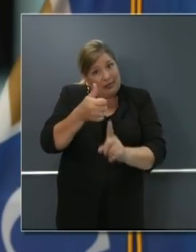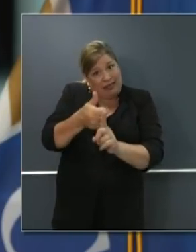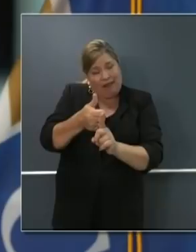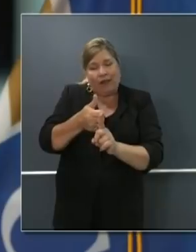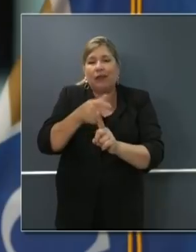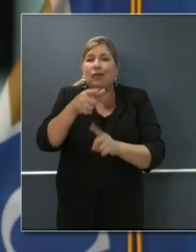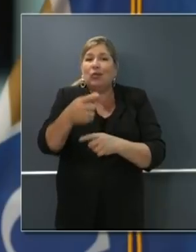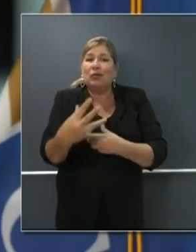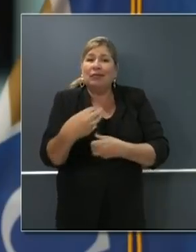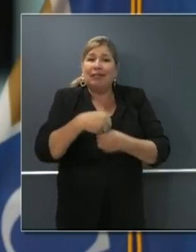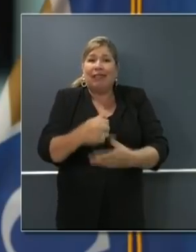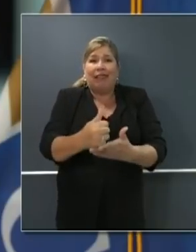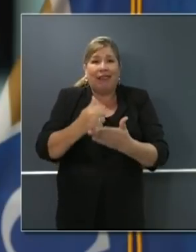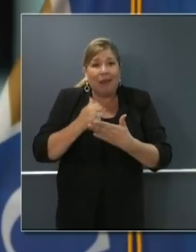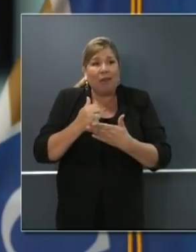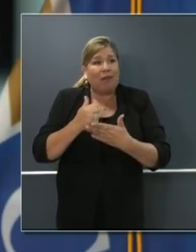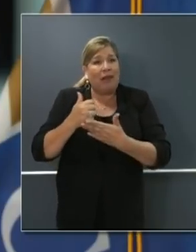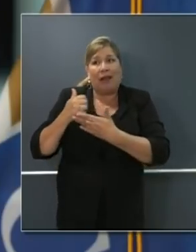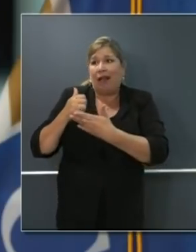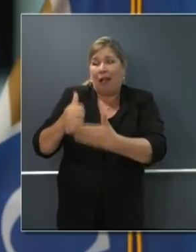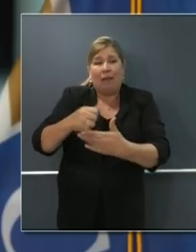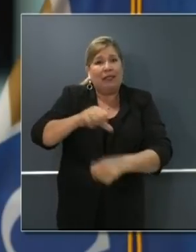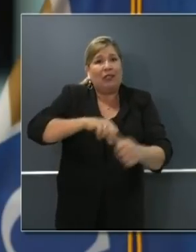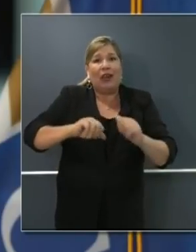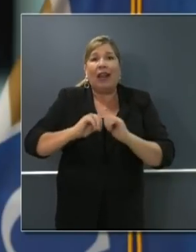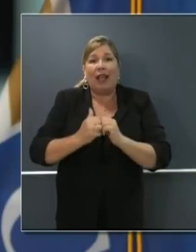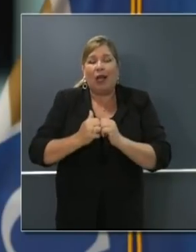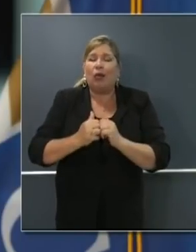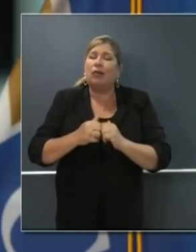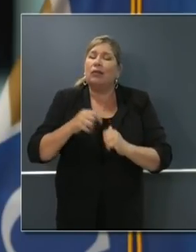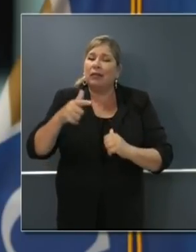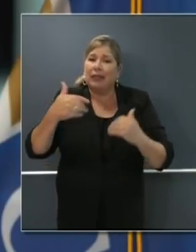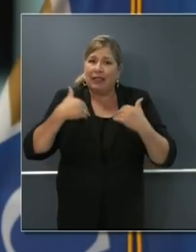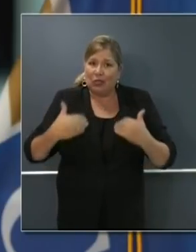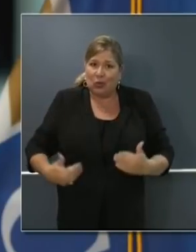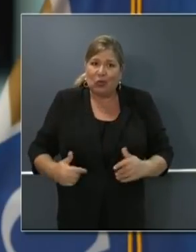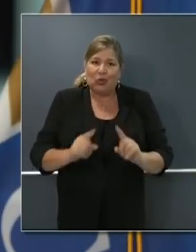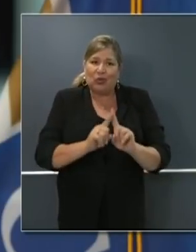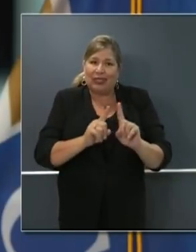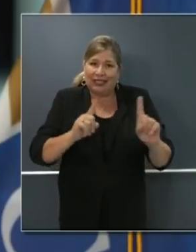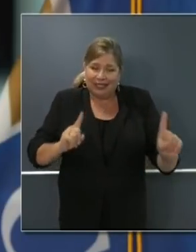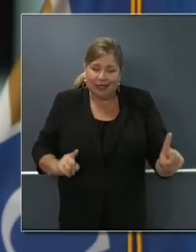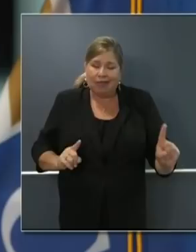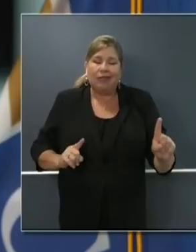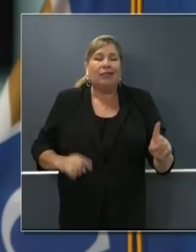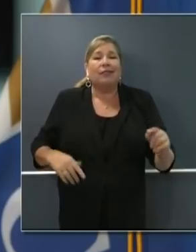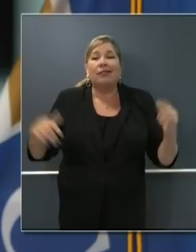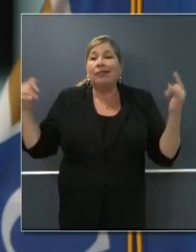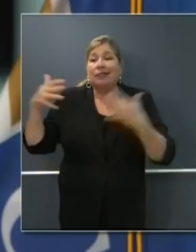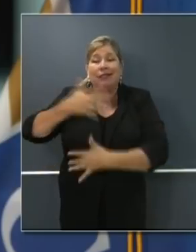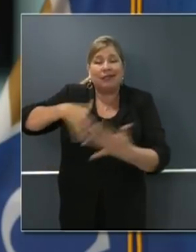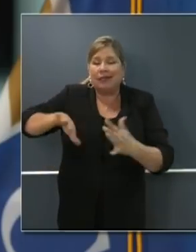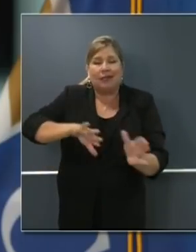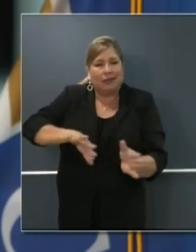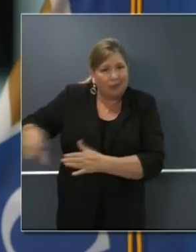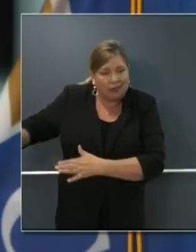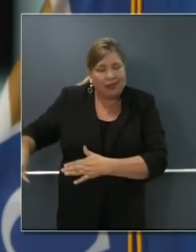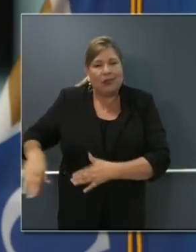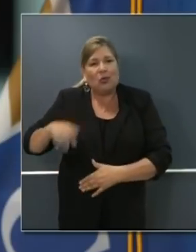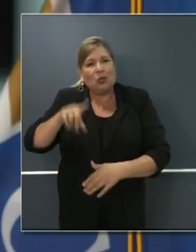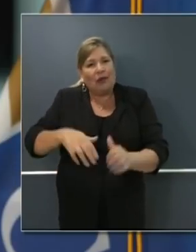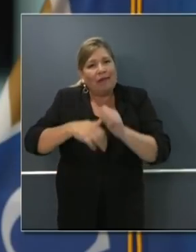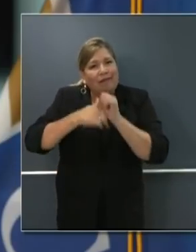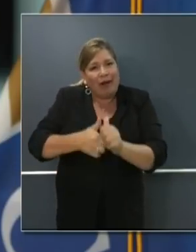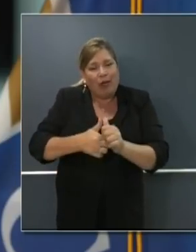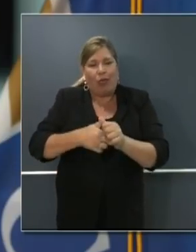to participate in that endeavor by not only practicing social distancing and physical distancing and abiding by local and